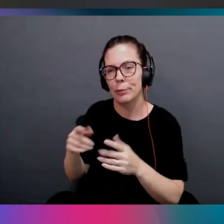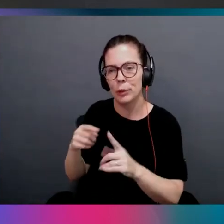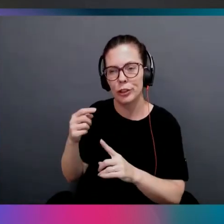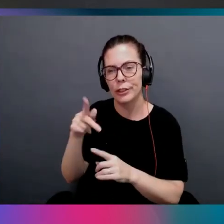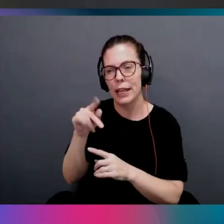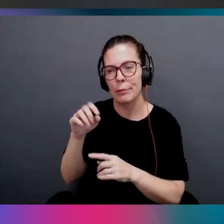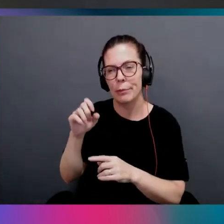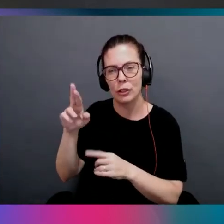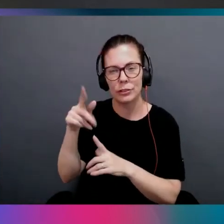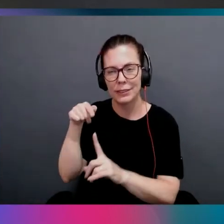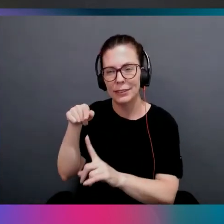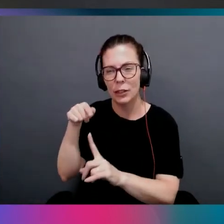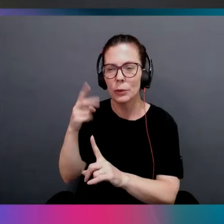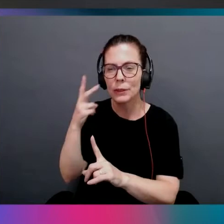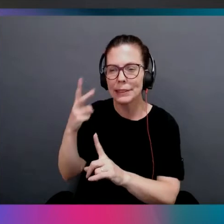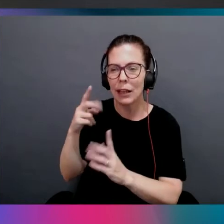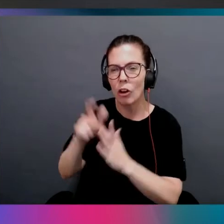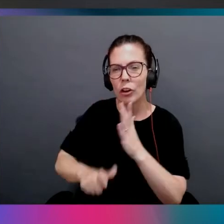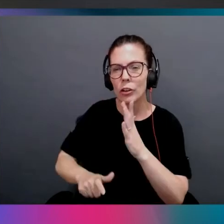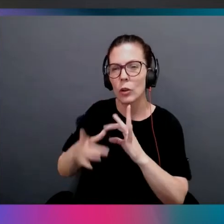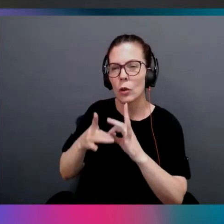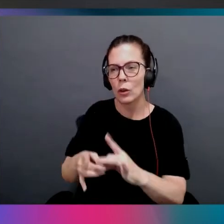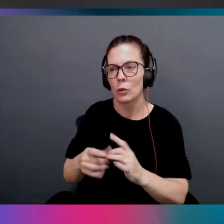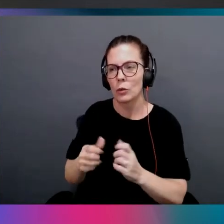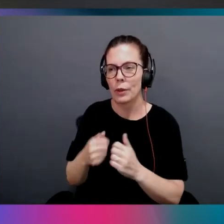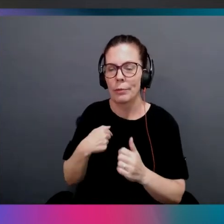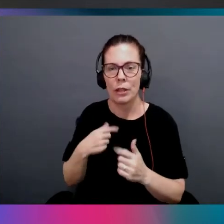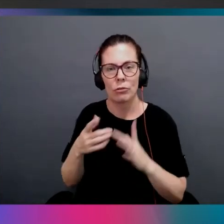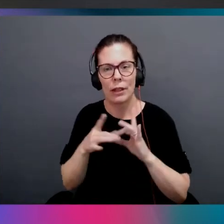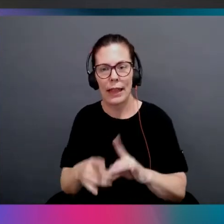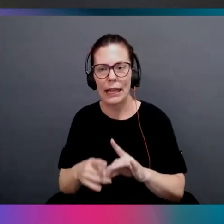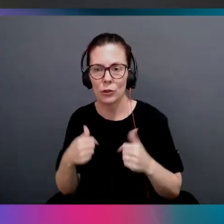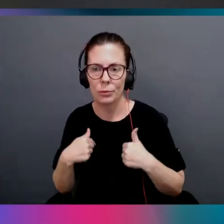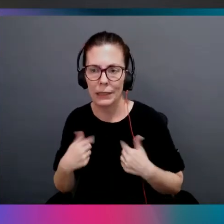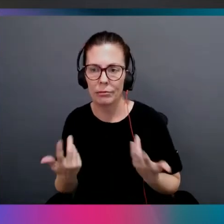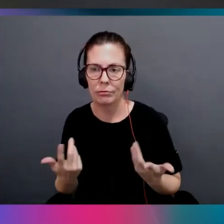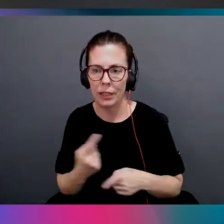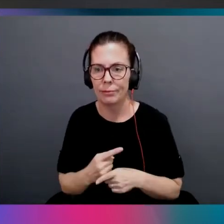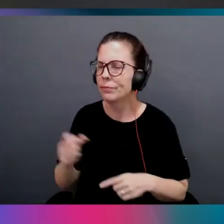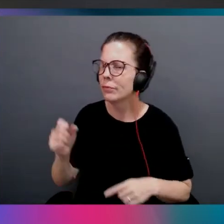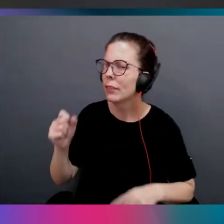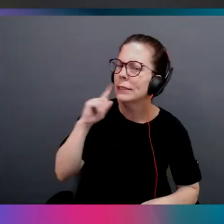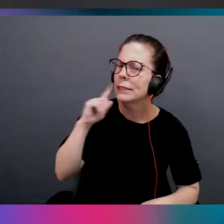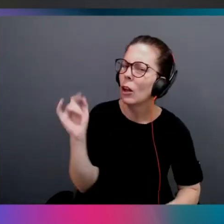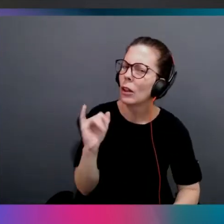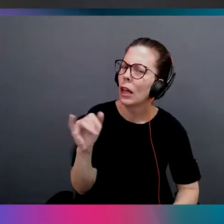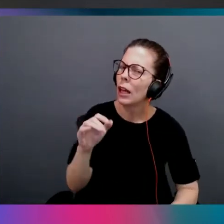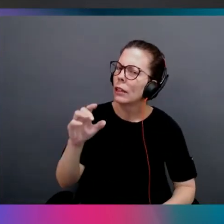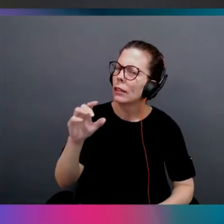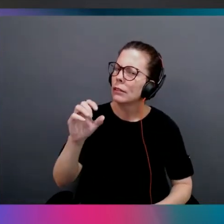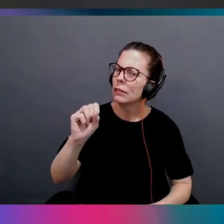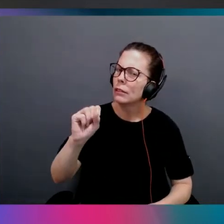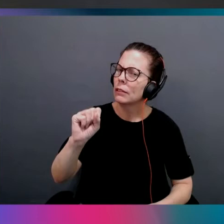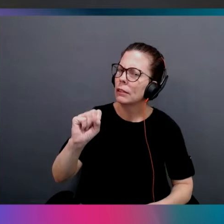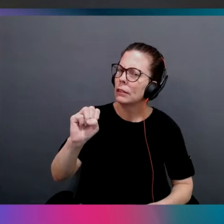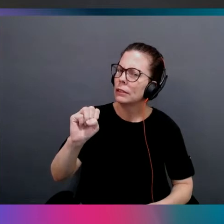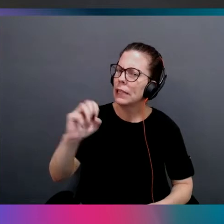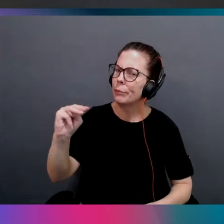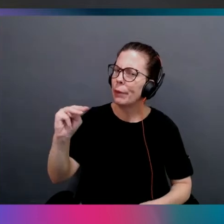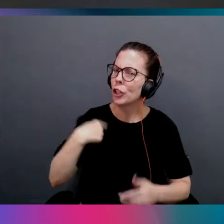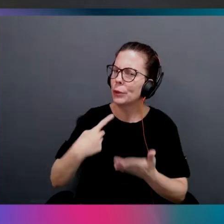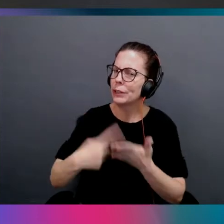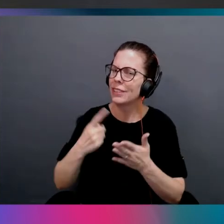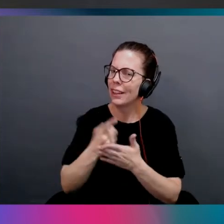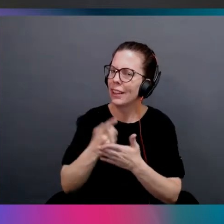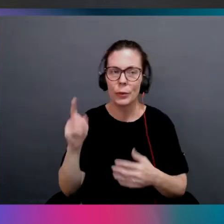the articles that are close to me, are related to me, right? It sounds like you're talking a lot about Sagemaker. We talked about that last week. Why don't we